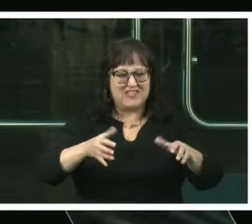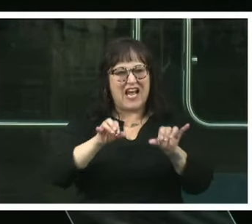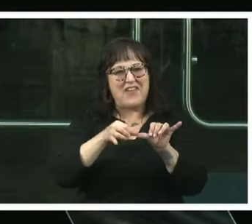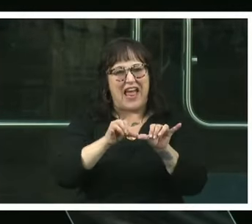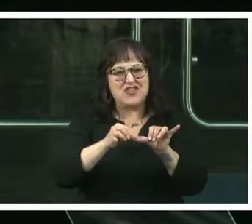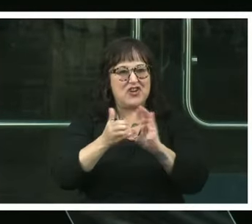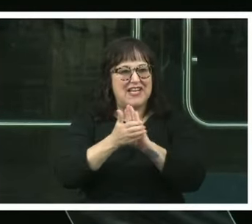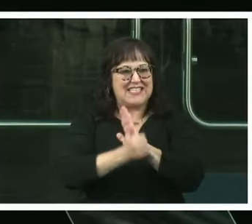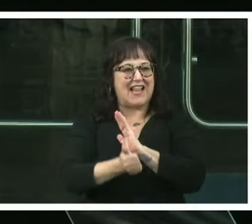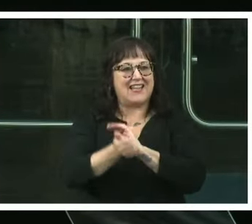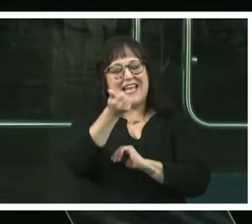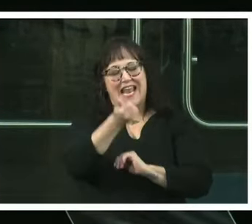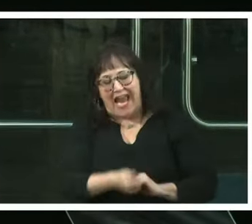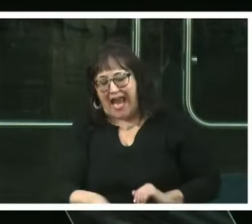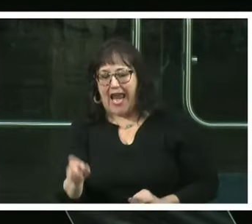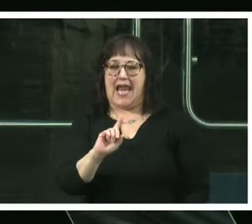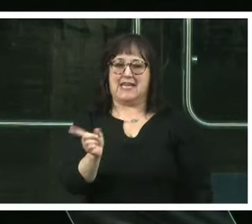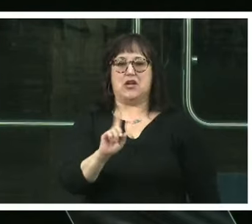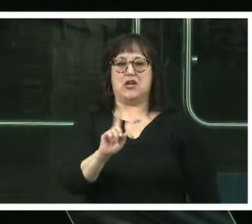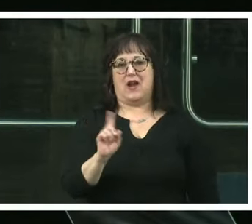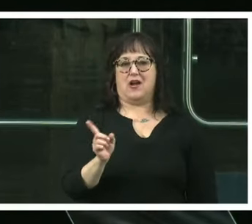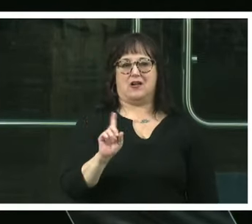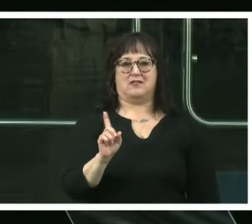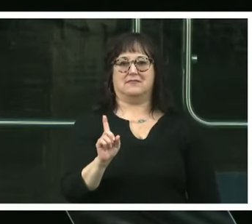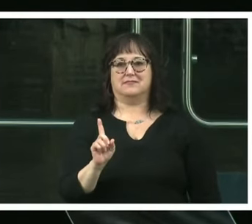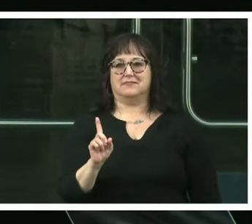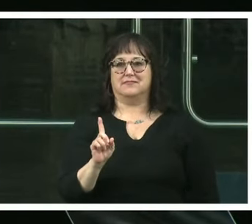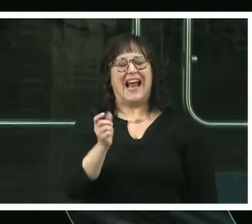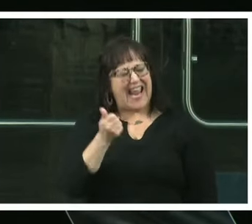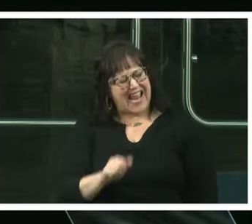anywhere. Anywhere.